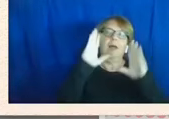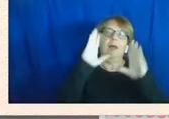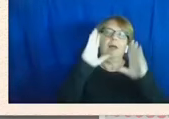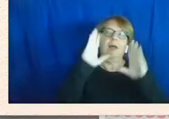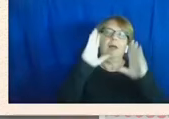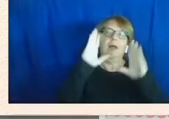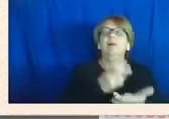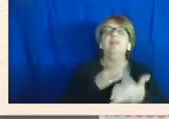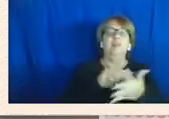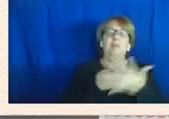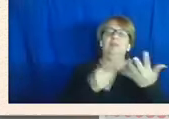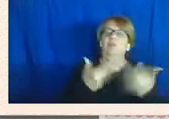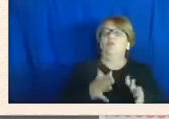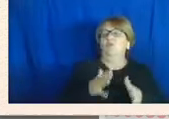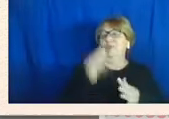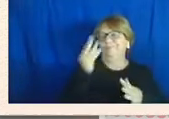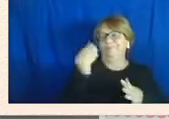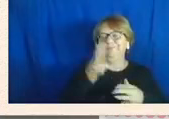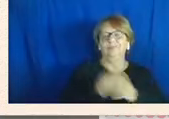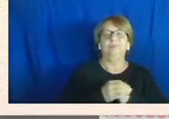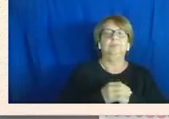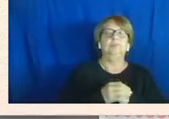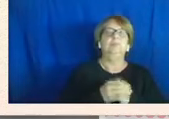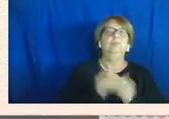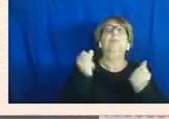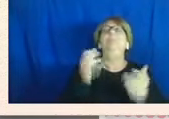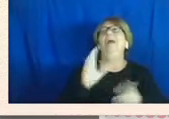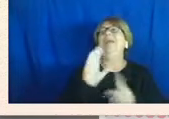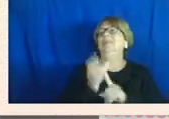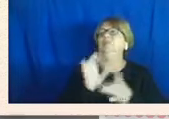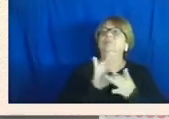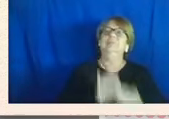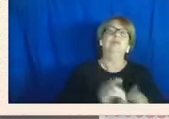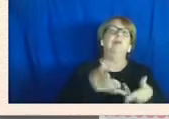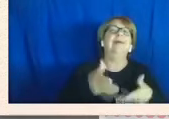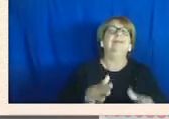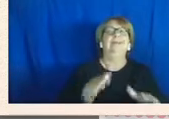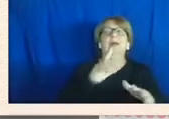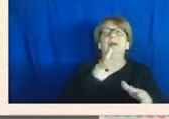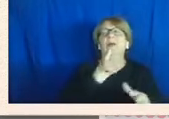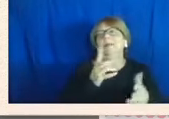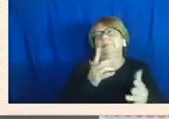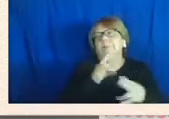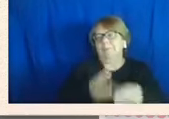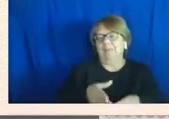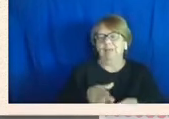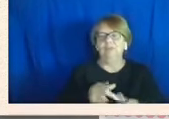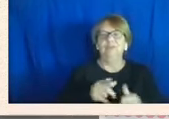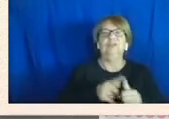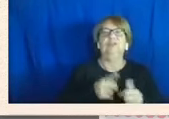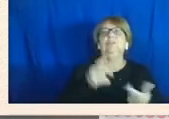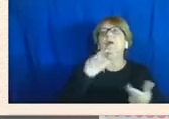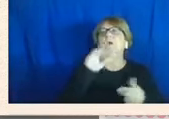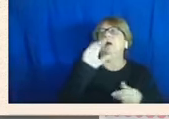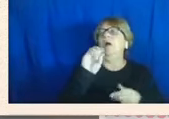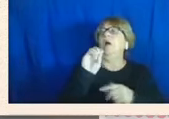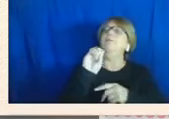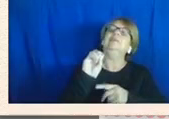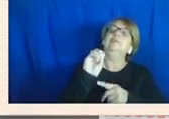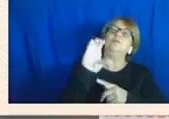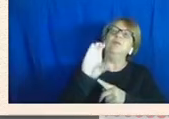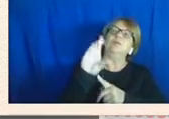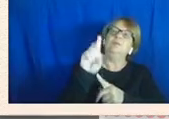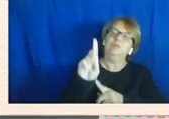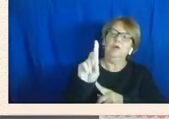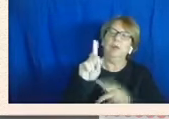Of course, there are many conditions related to anxiety that are worth mentioning. Obsessive compulsive disorder, people have talked a lot about that during this